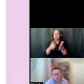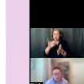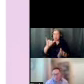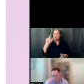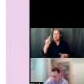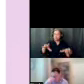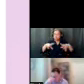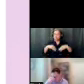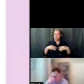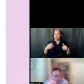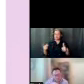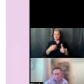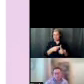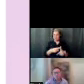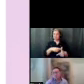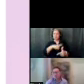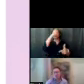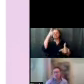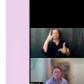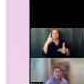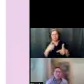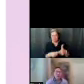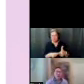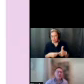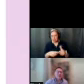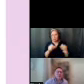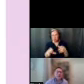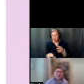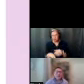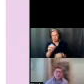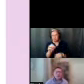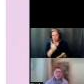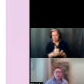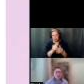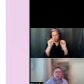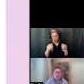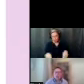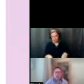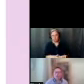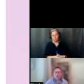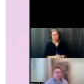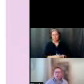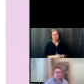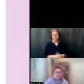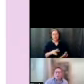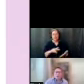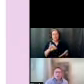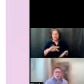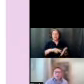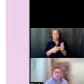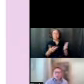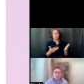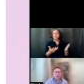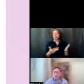Before you even seek help. And unfortunately, this is one of the hindrances in the Asian culture